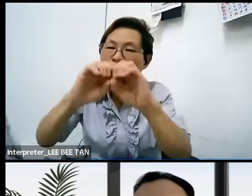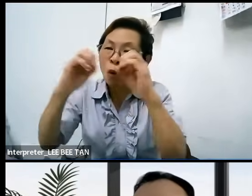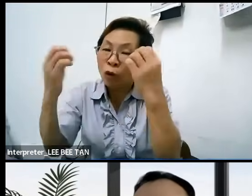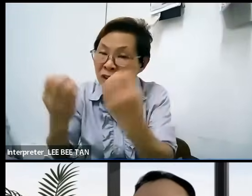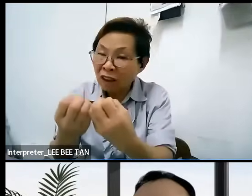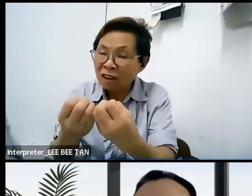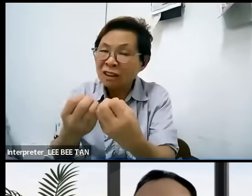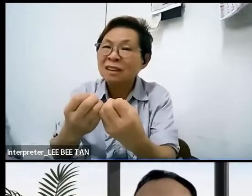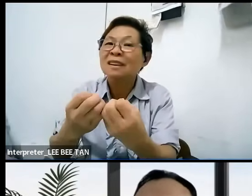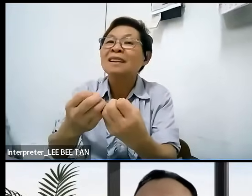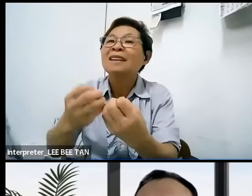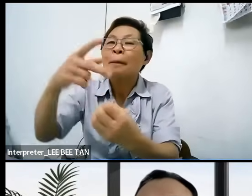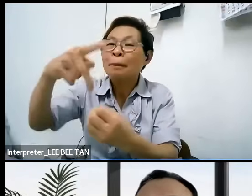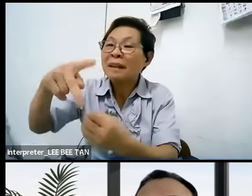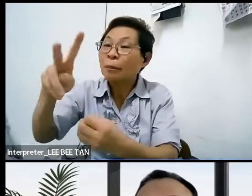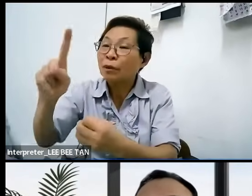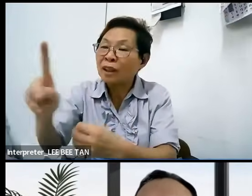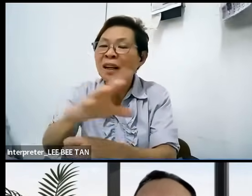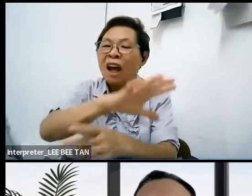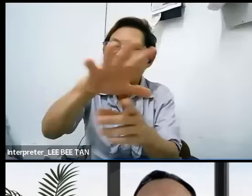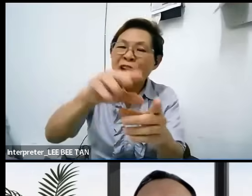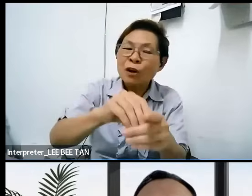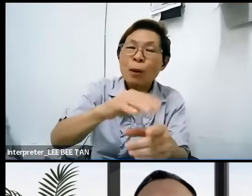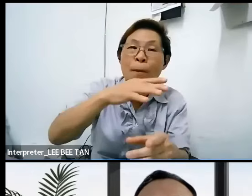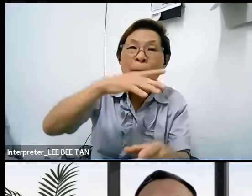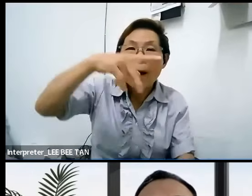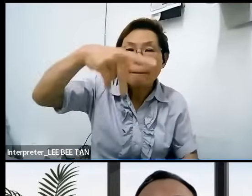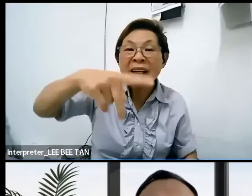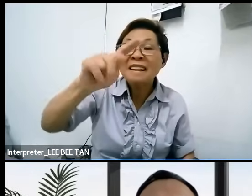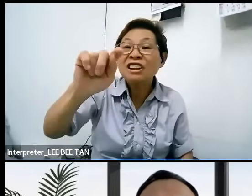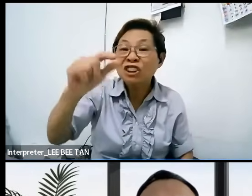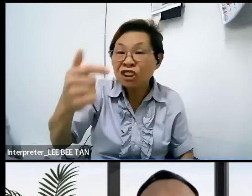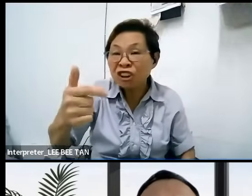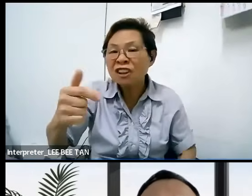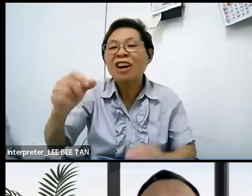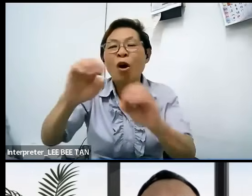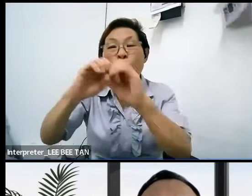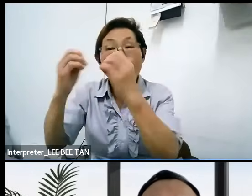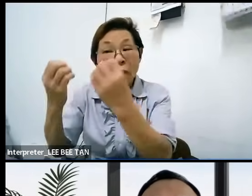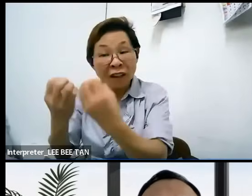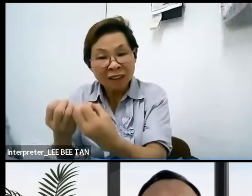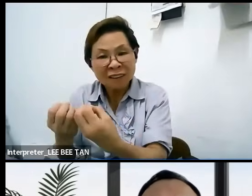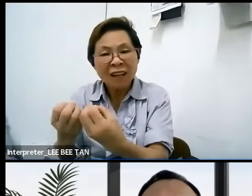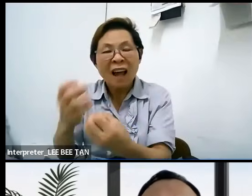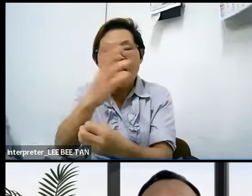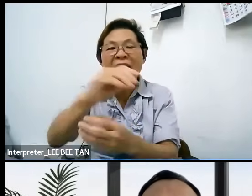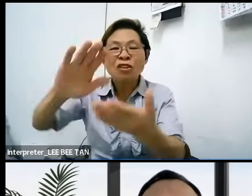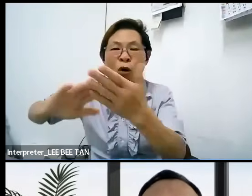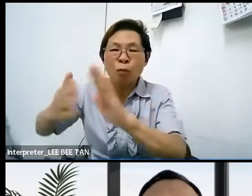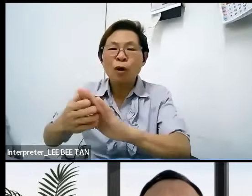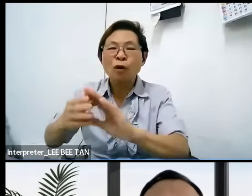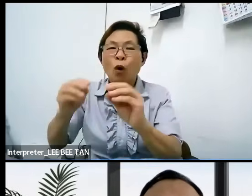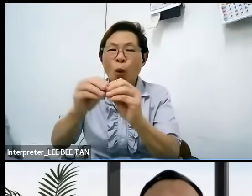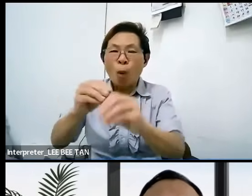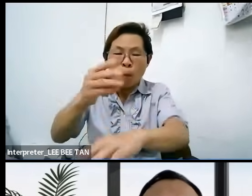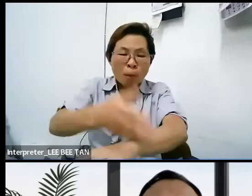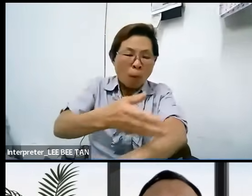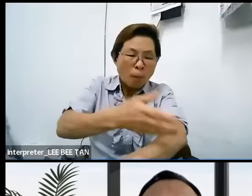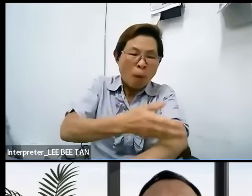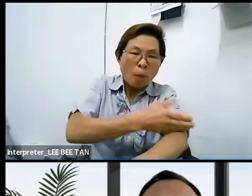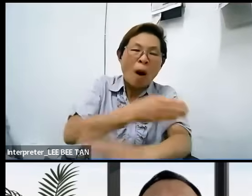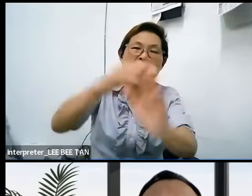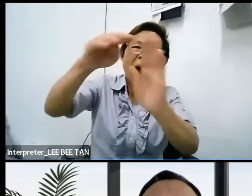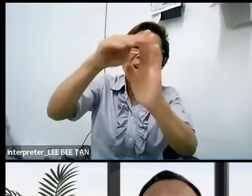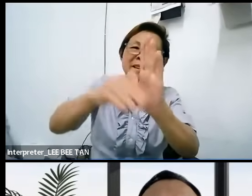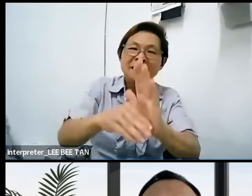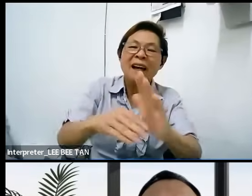including parent organizations, communities, to further the inclusive agenda and to overcome